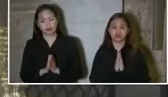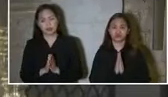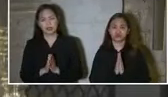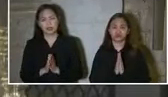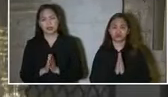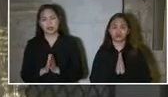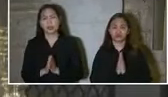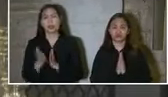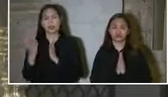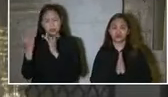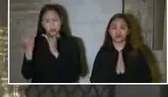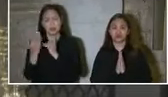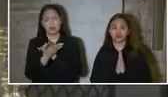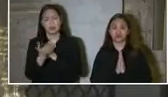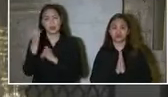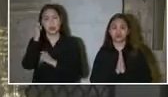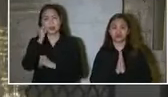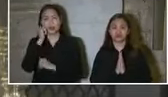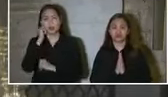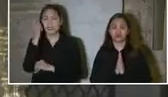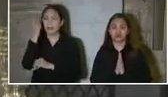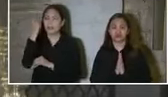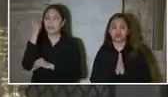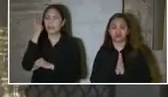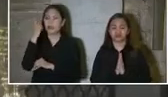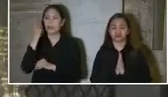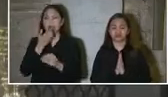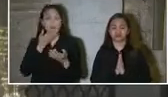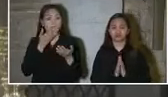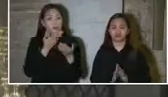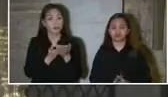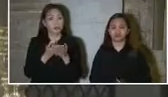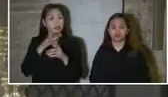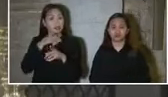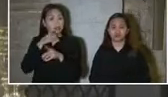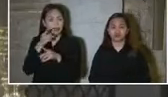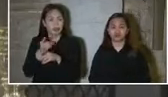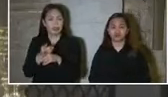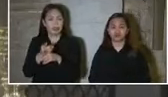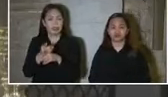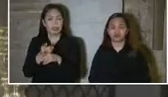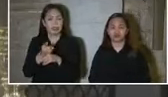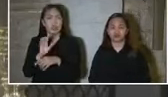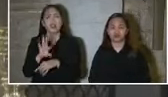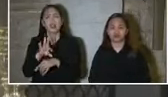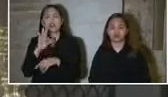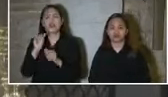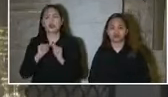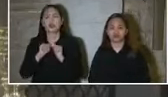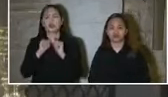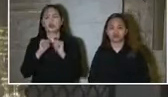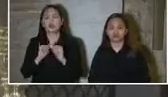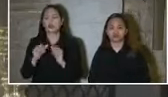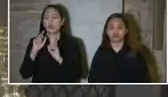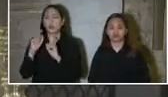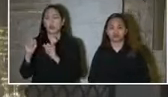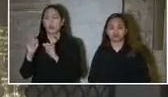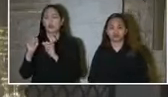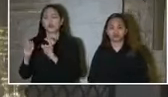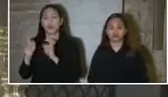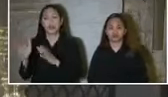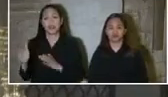And so may you always understand what is good and right, and be found ever hastening along in